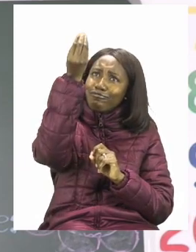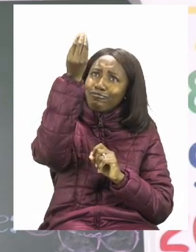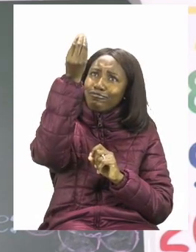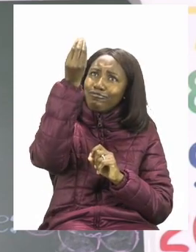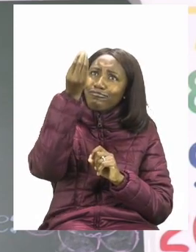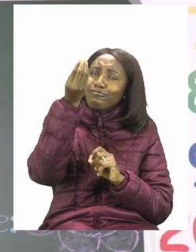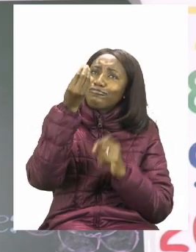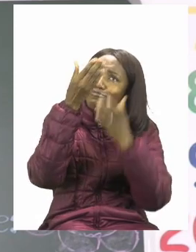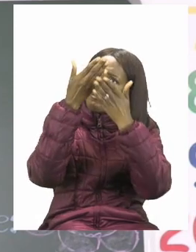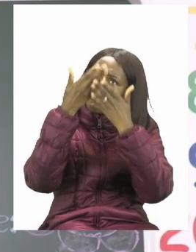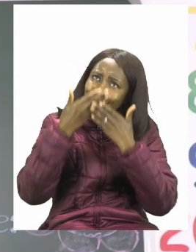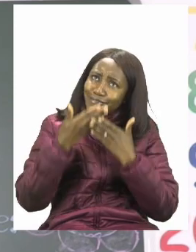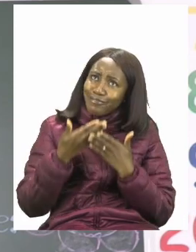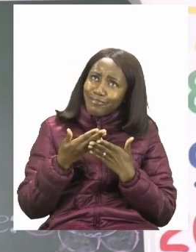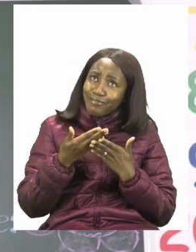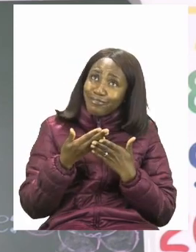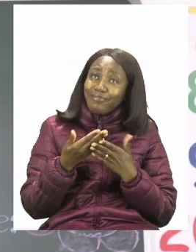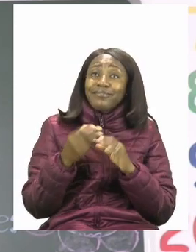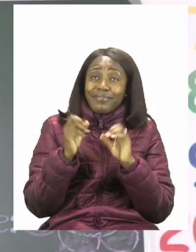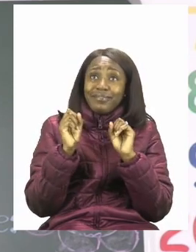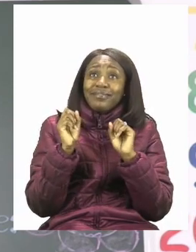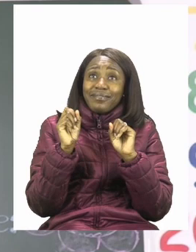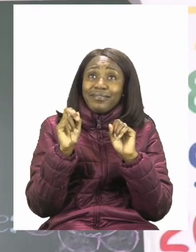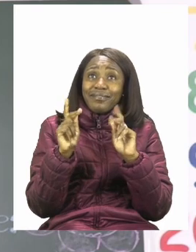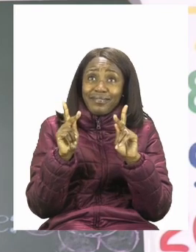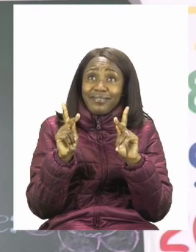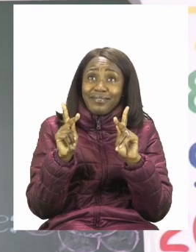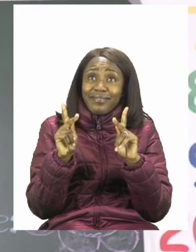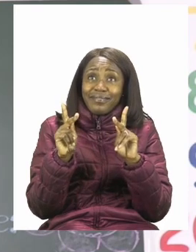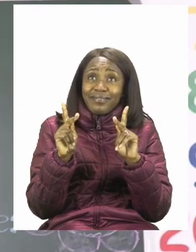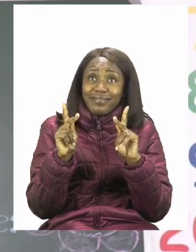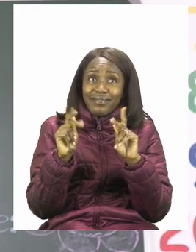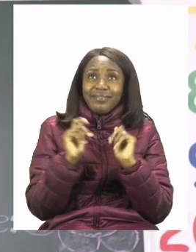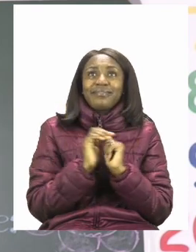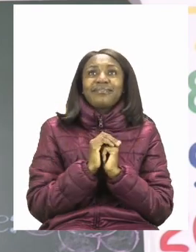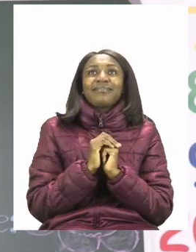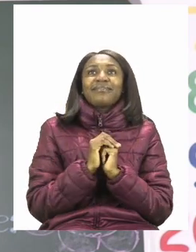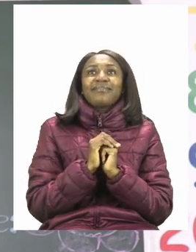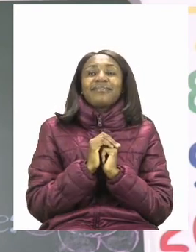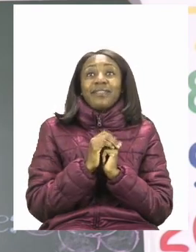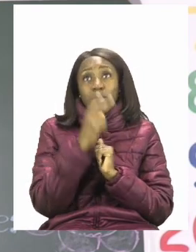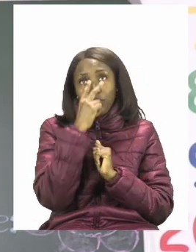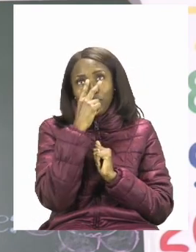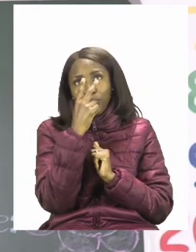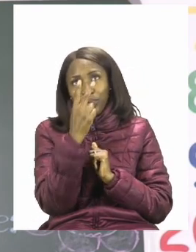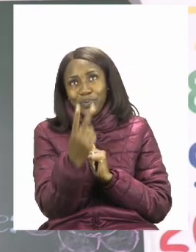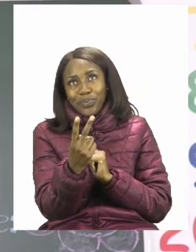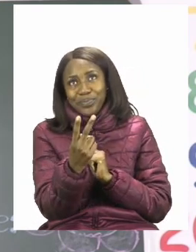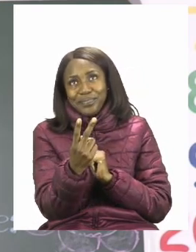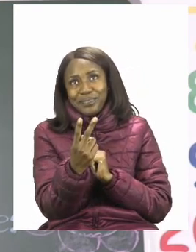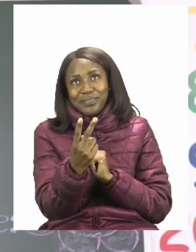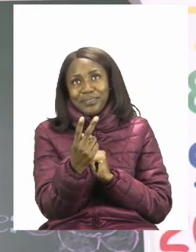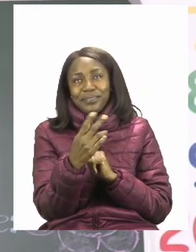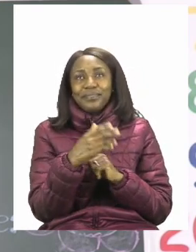for some assistance. I'm sure they will be happy to help. I will see you after the advert